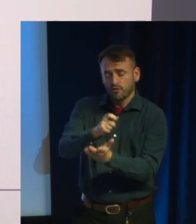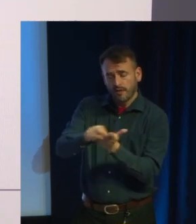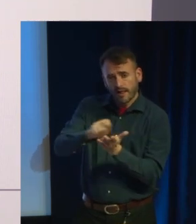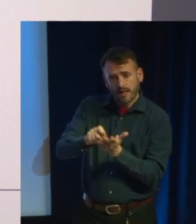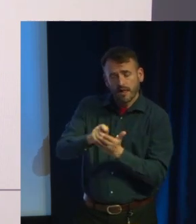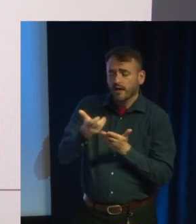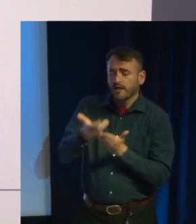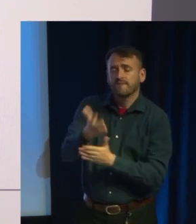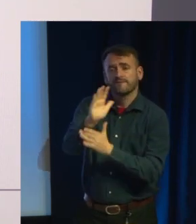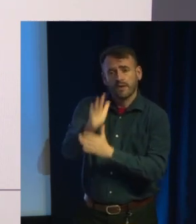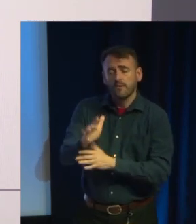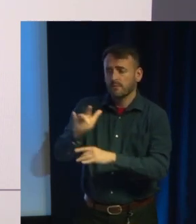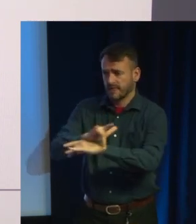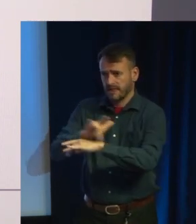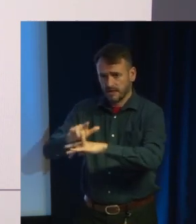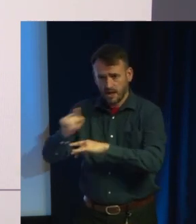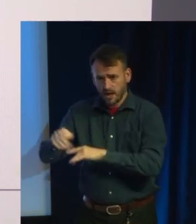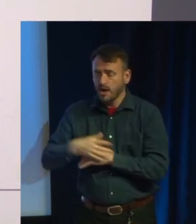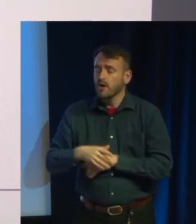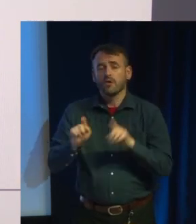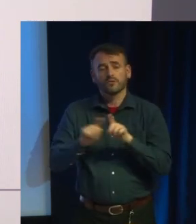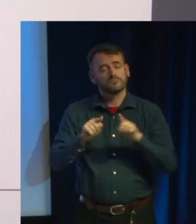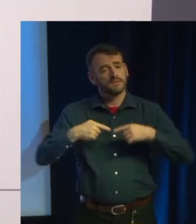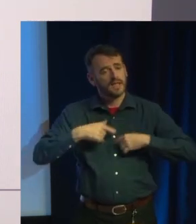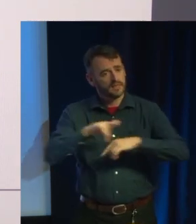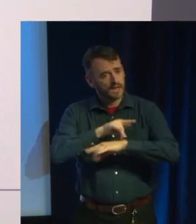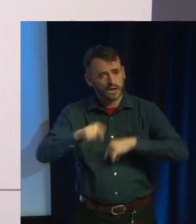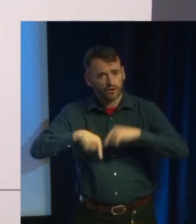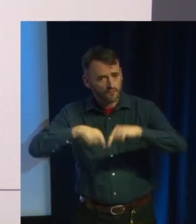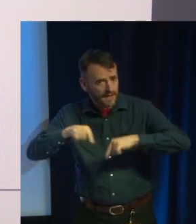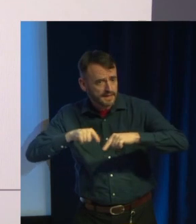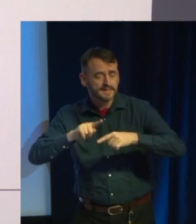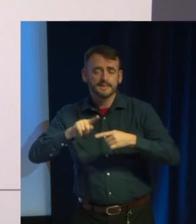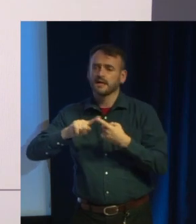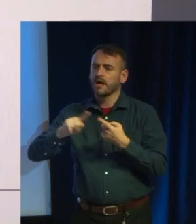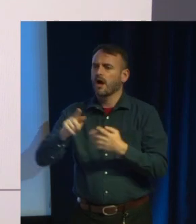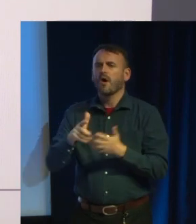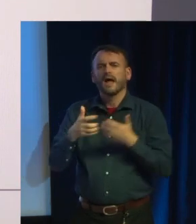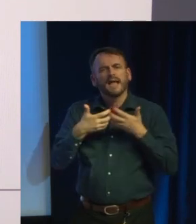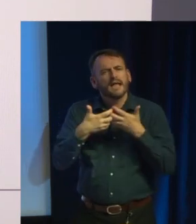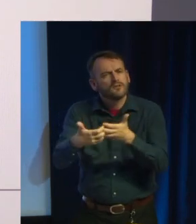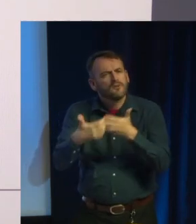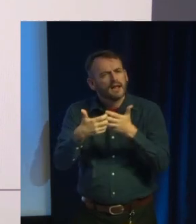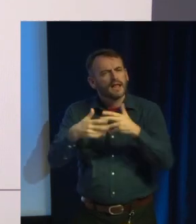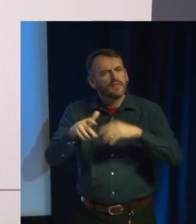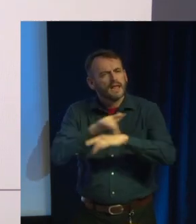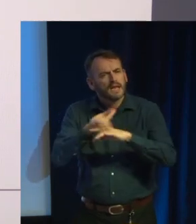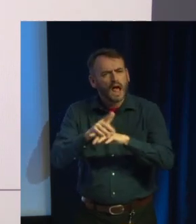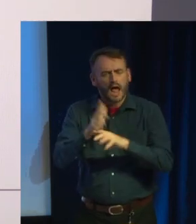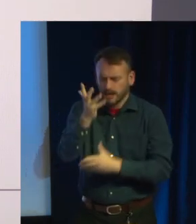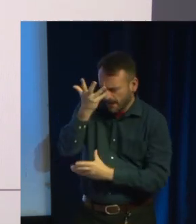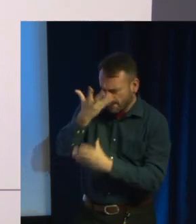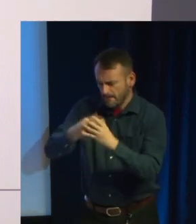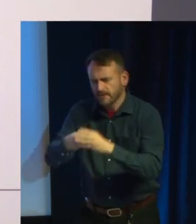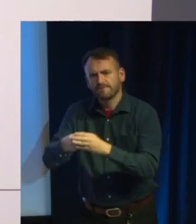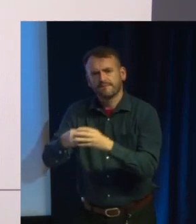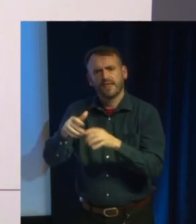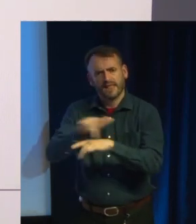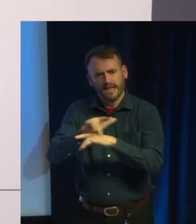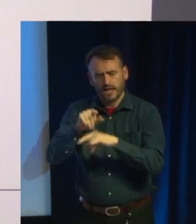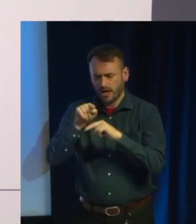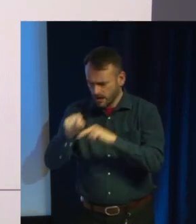of directing in theater, a lot of interactive theater, immersive theater, and from there made my way into